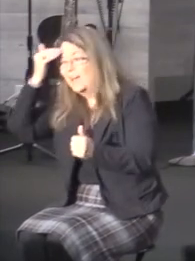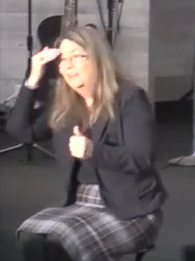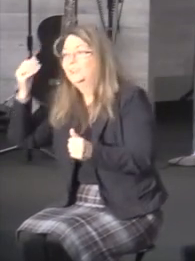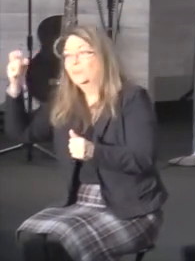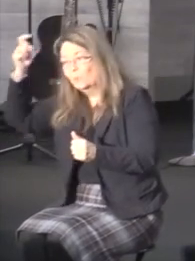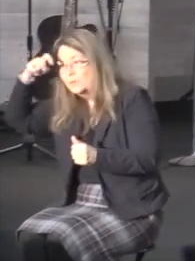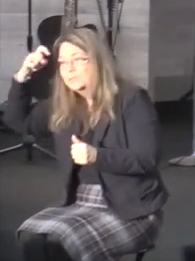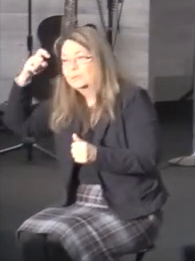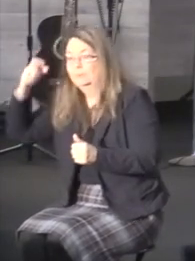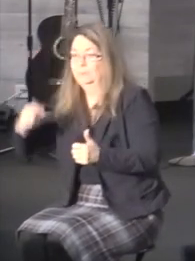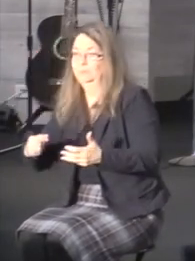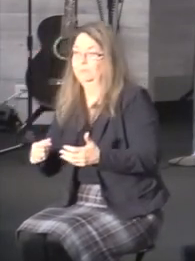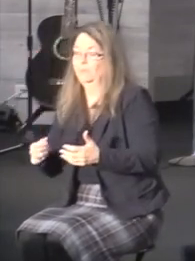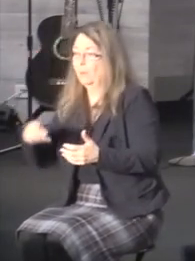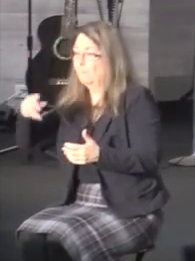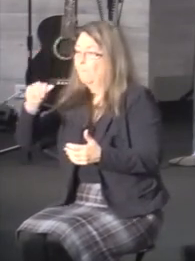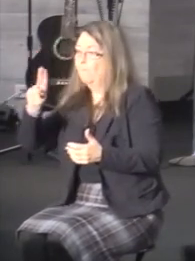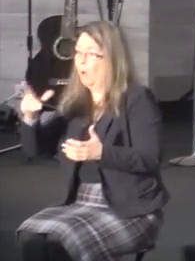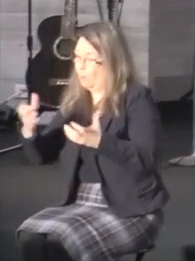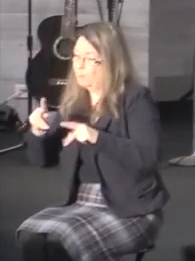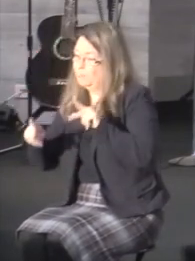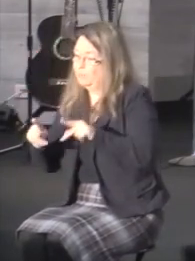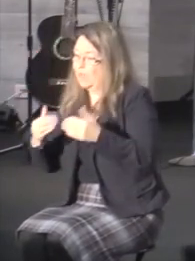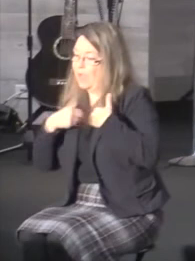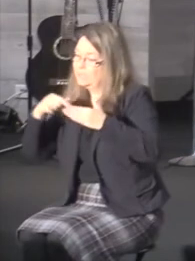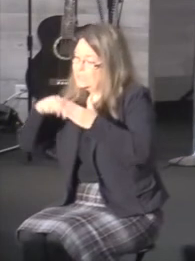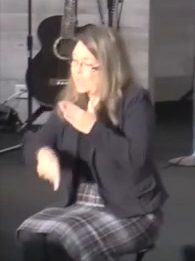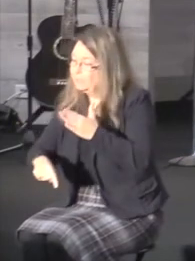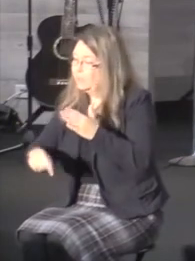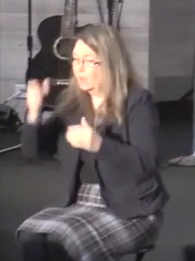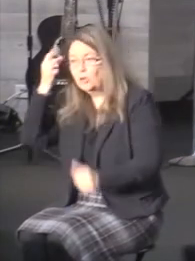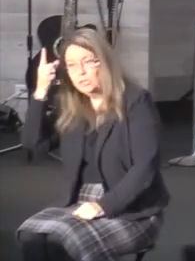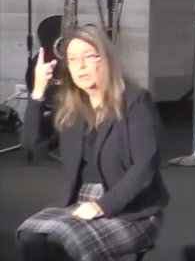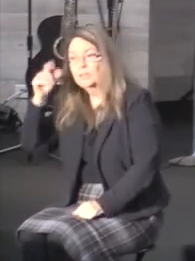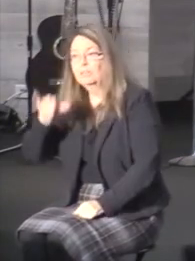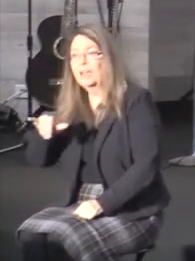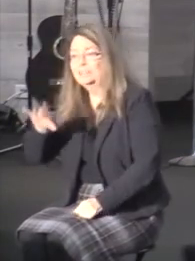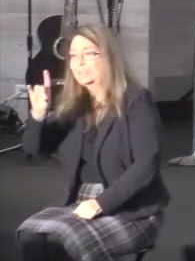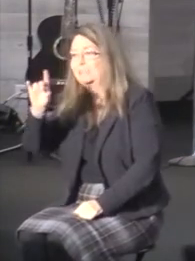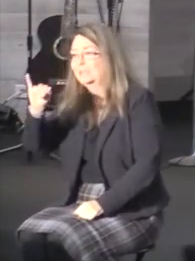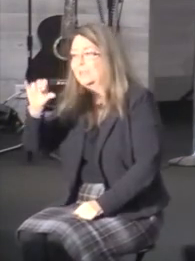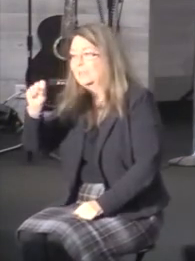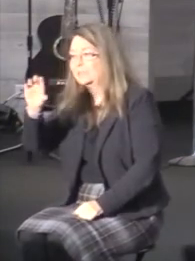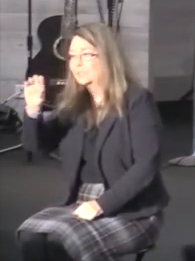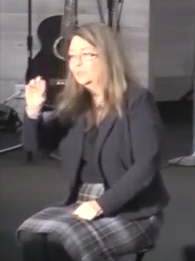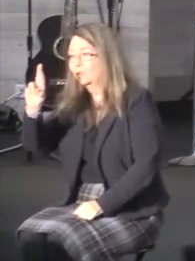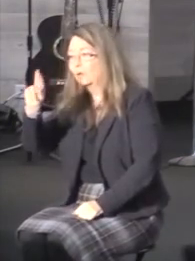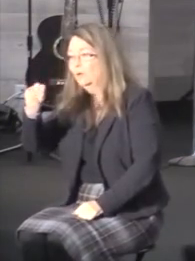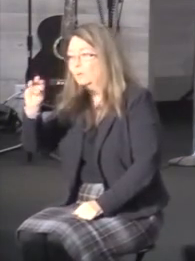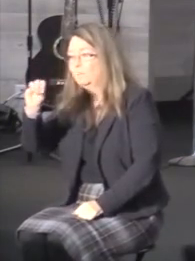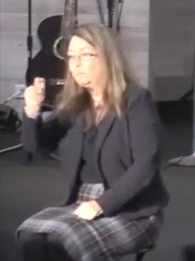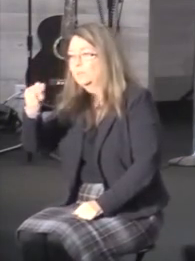discernment. Here's what he wanted them to do. He wanted them to have depth and insight. That's what discernment means. It means the ability to make